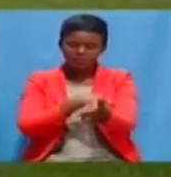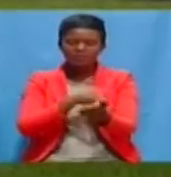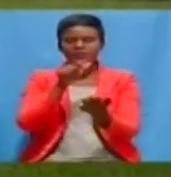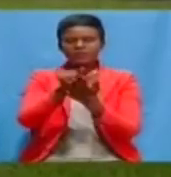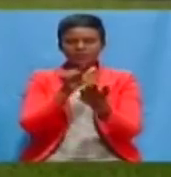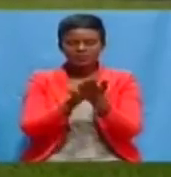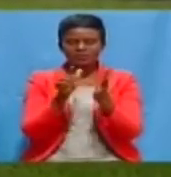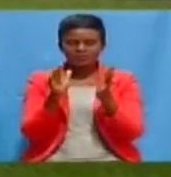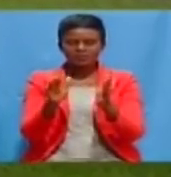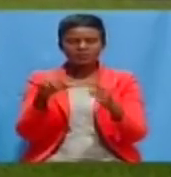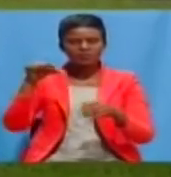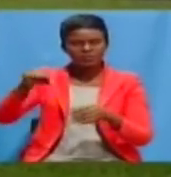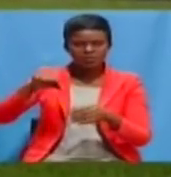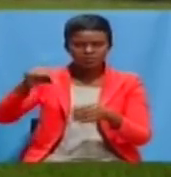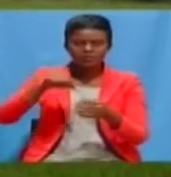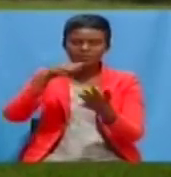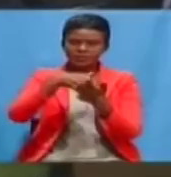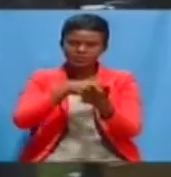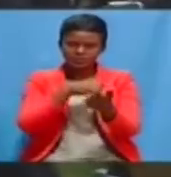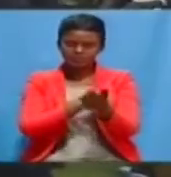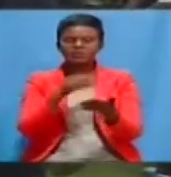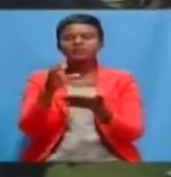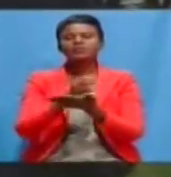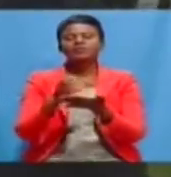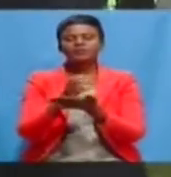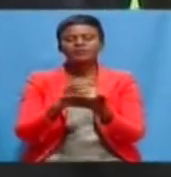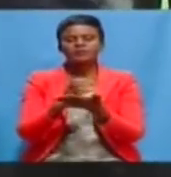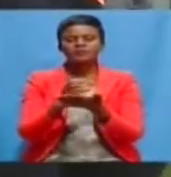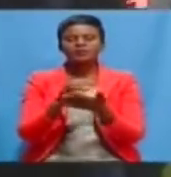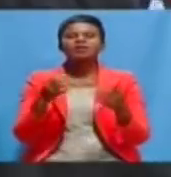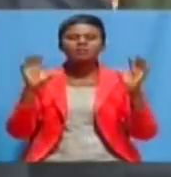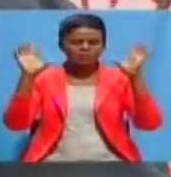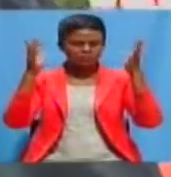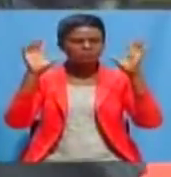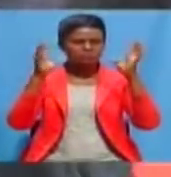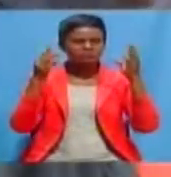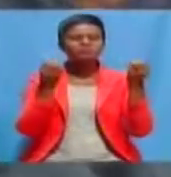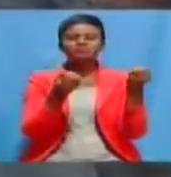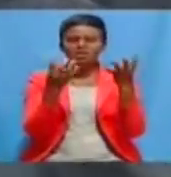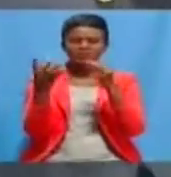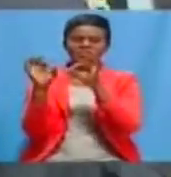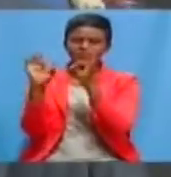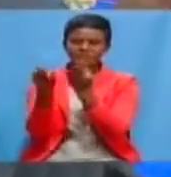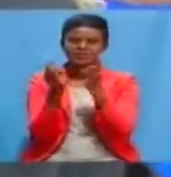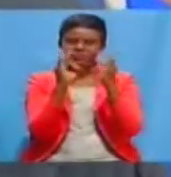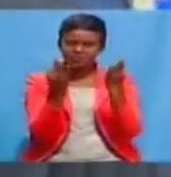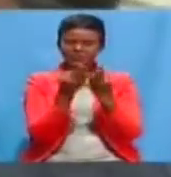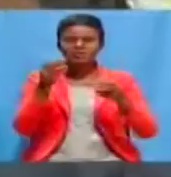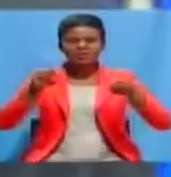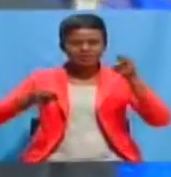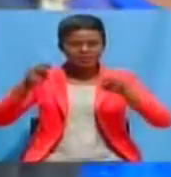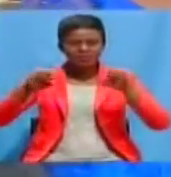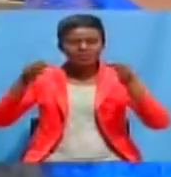legal practitioners qualifying examination course. There was jubilation for most families at the Supreme Court